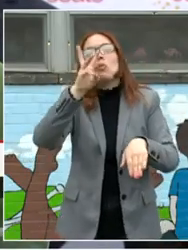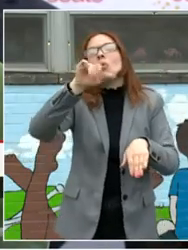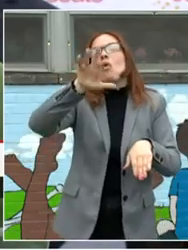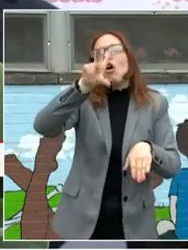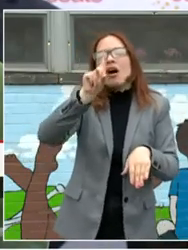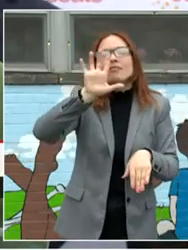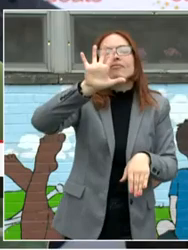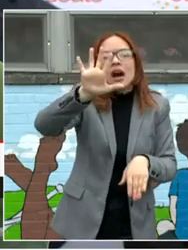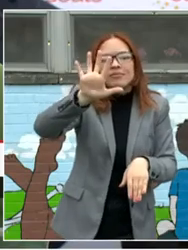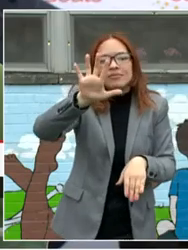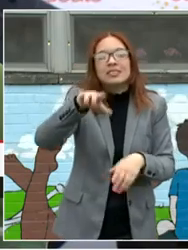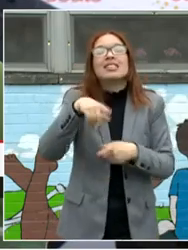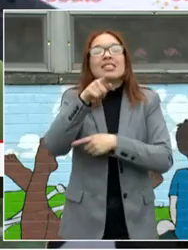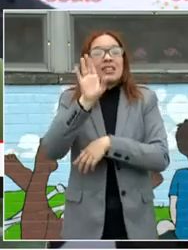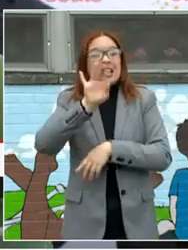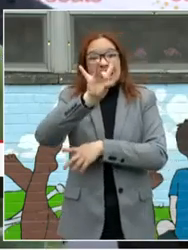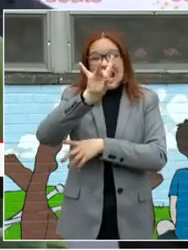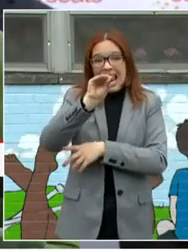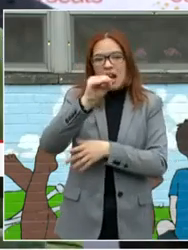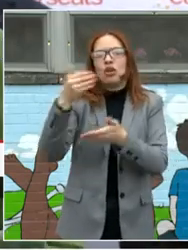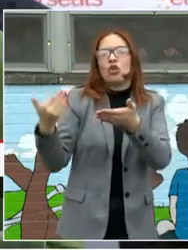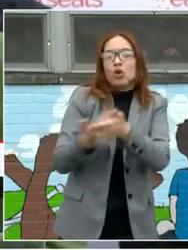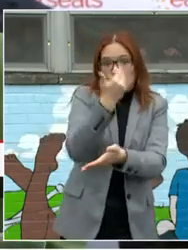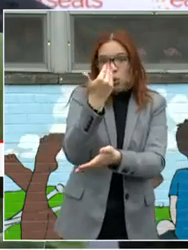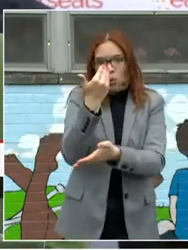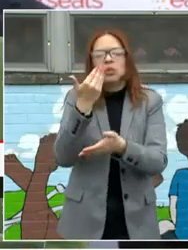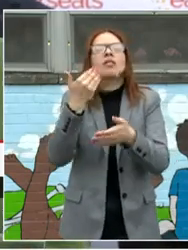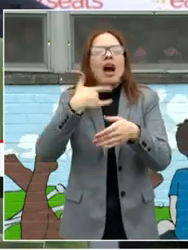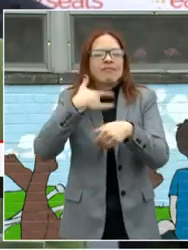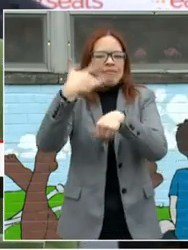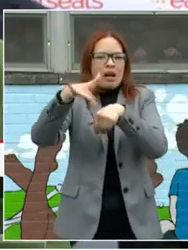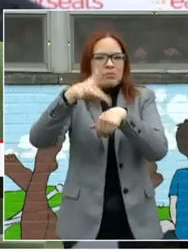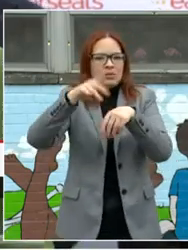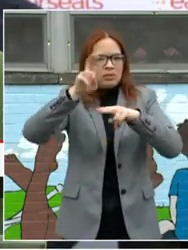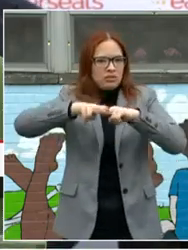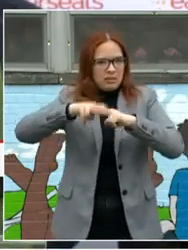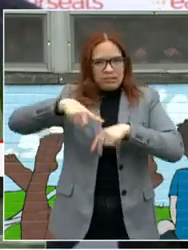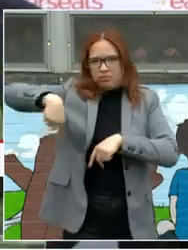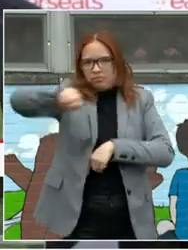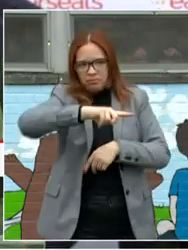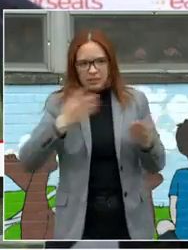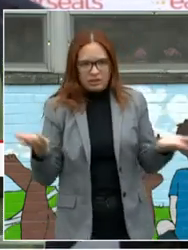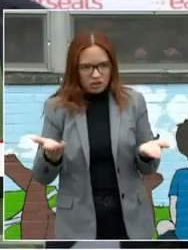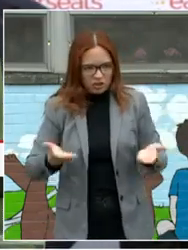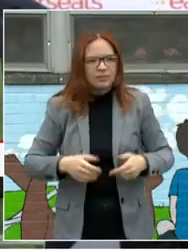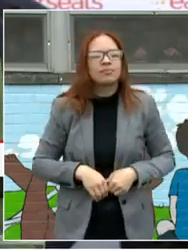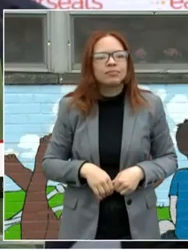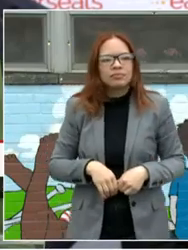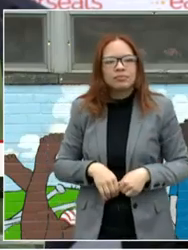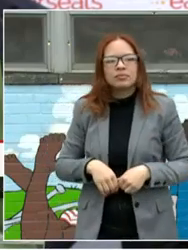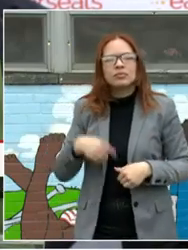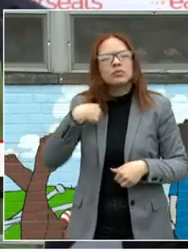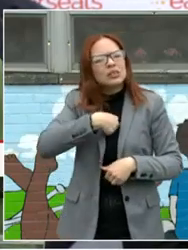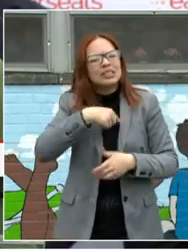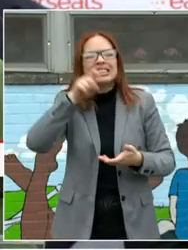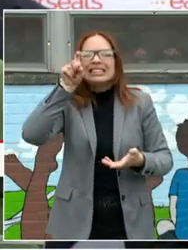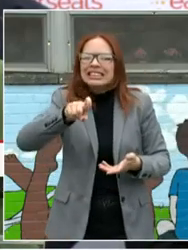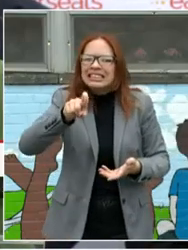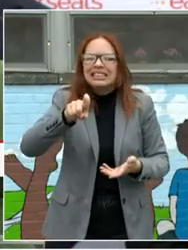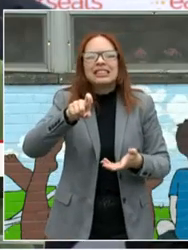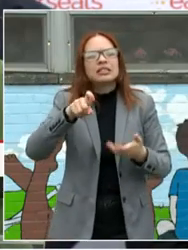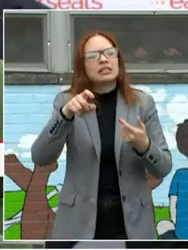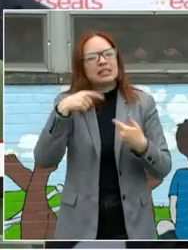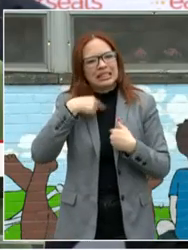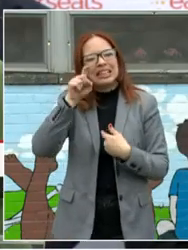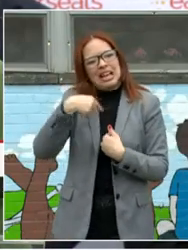new seats. So as I told the council last week, we had to make some tough decisions, and you will notice that